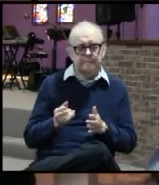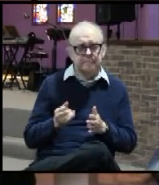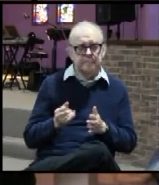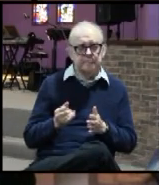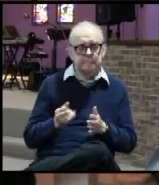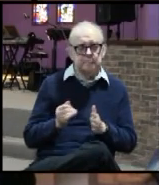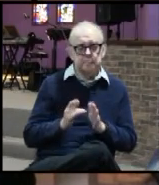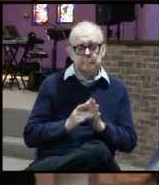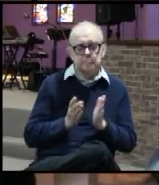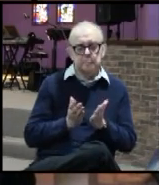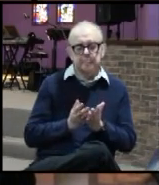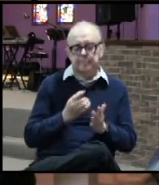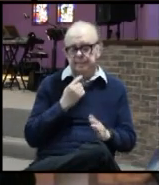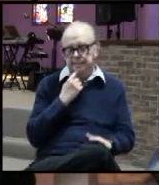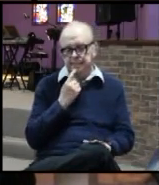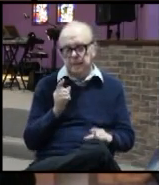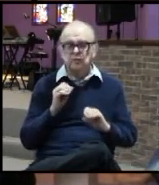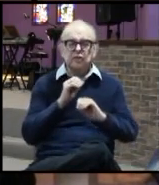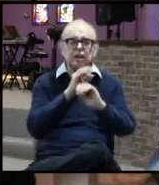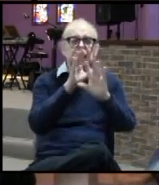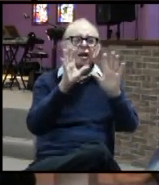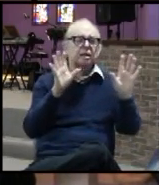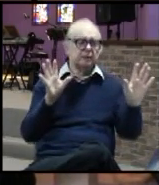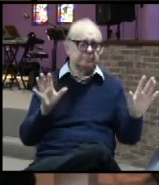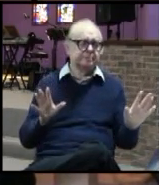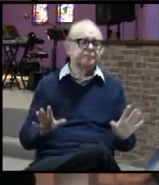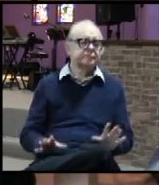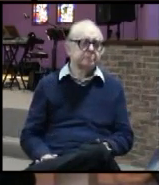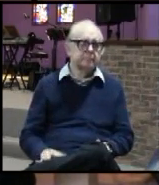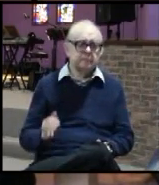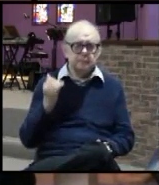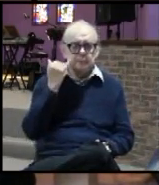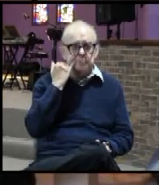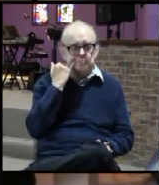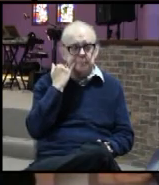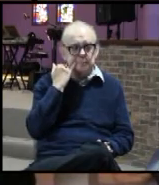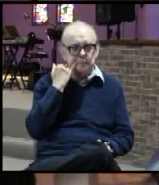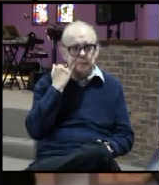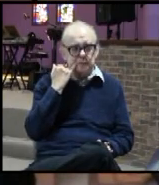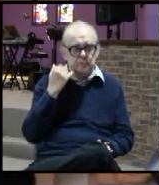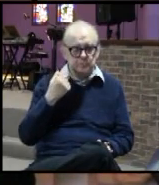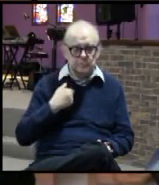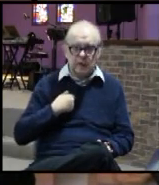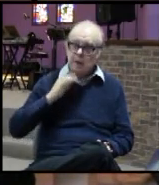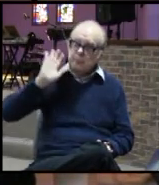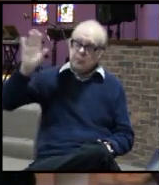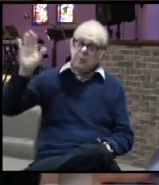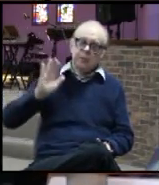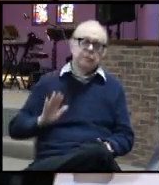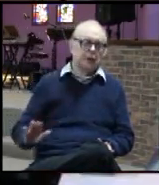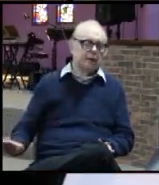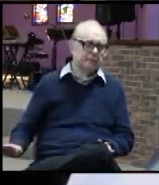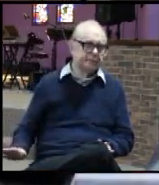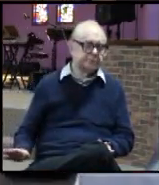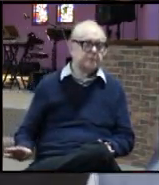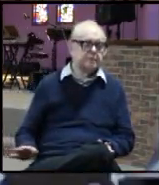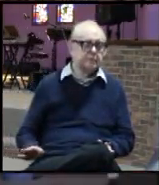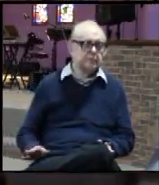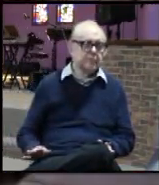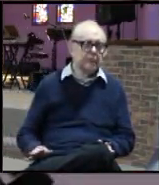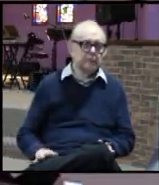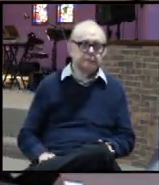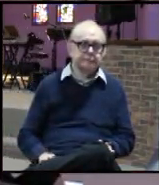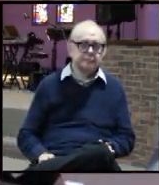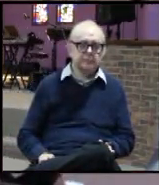the Bible says very plainly, if I am your child, okay, and